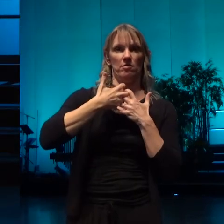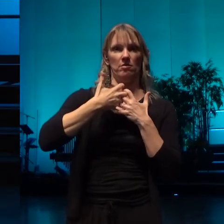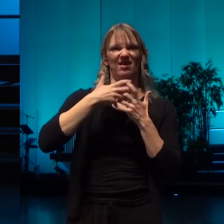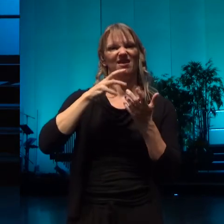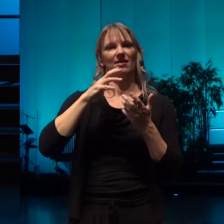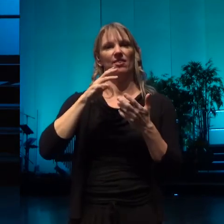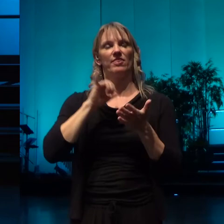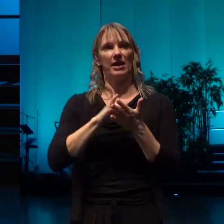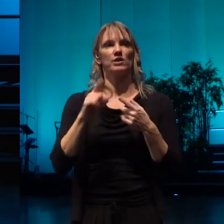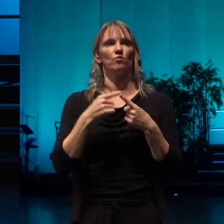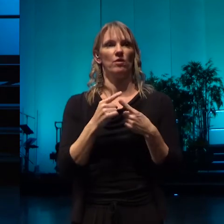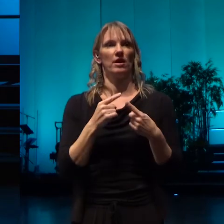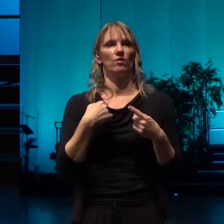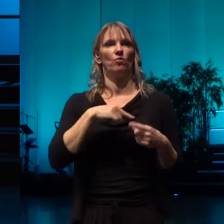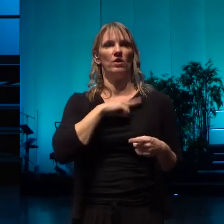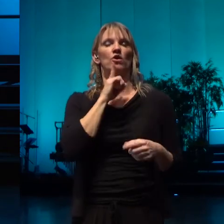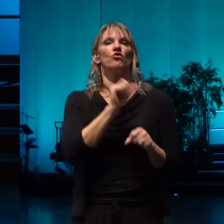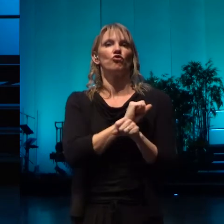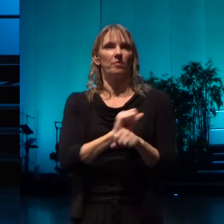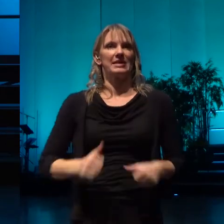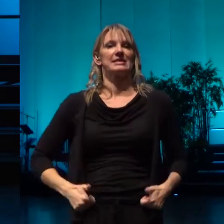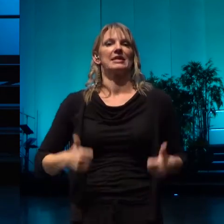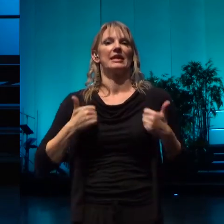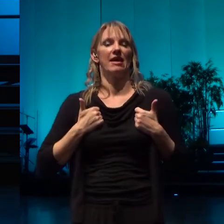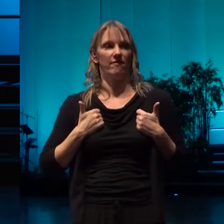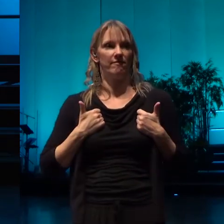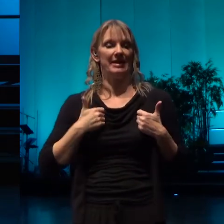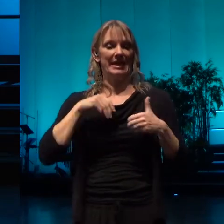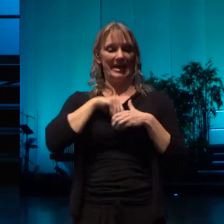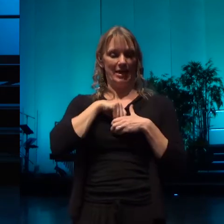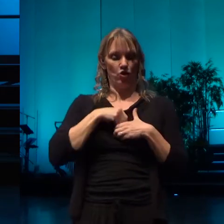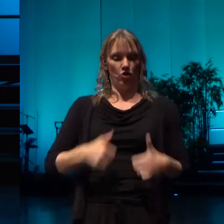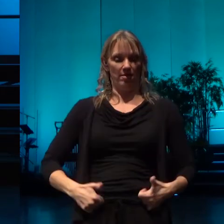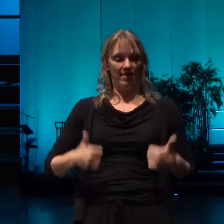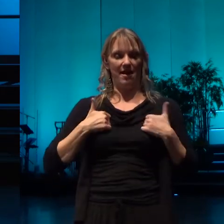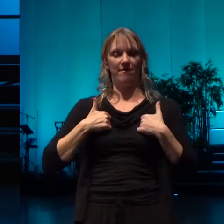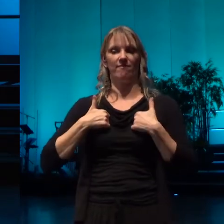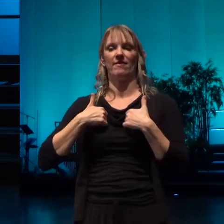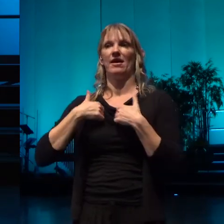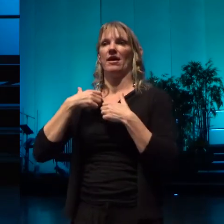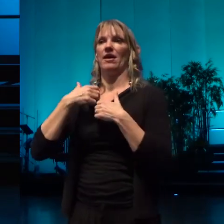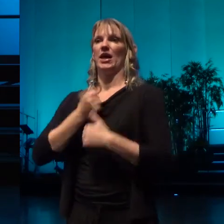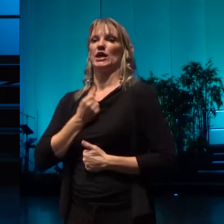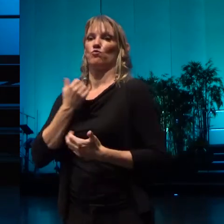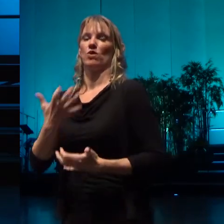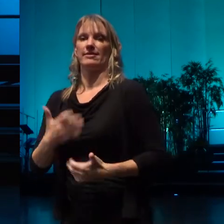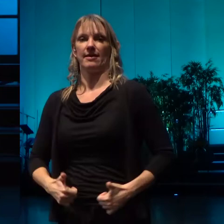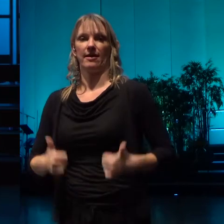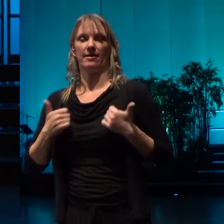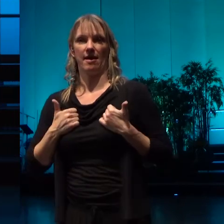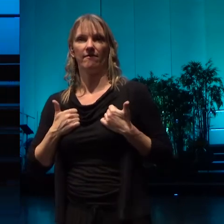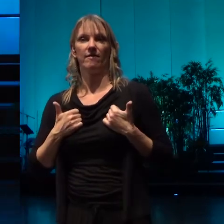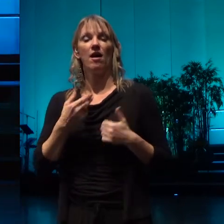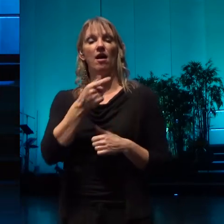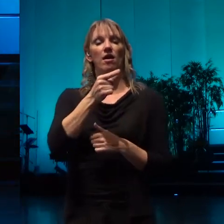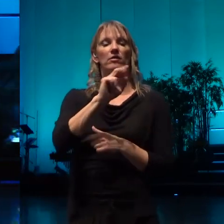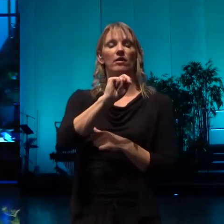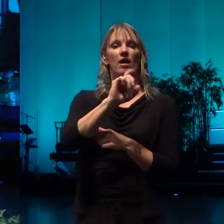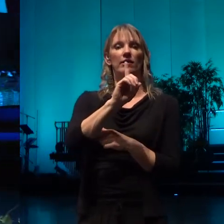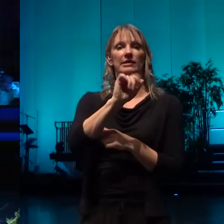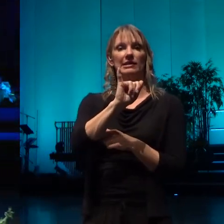lives in wholeness, inner life and outer life together. Gandhi may have put it simpler. He